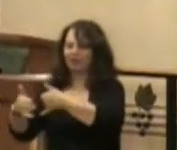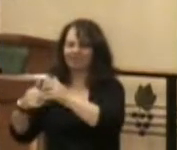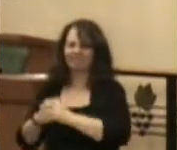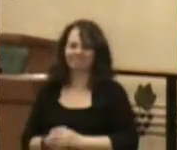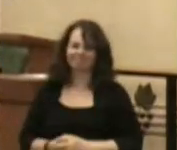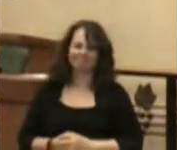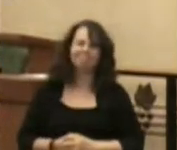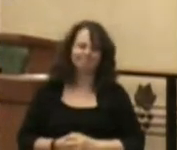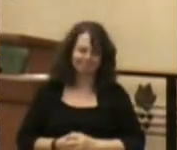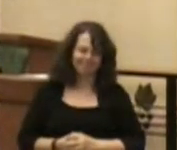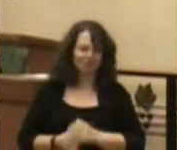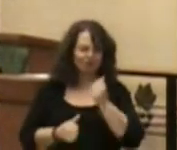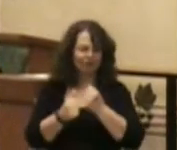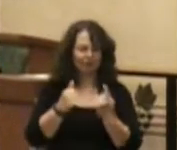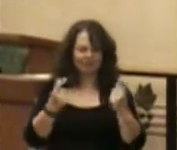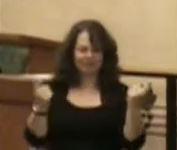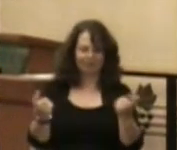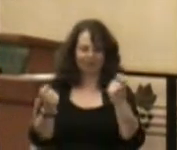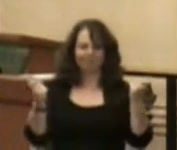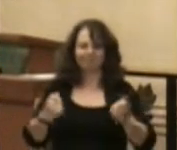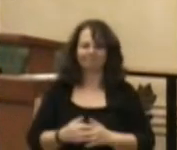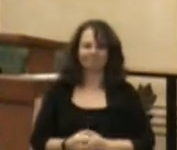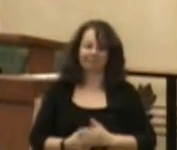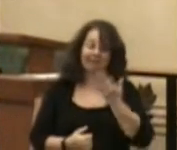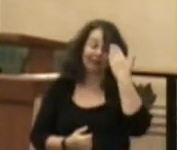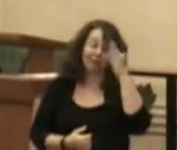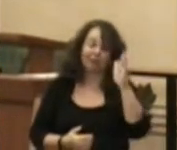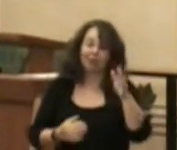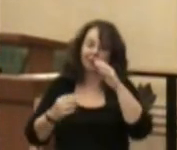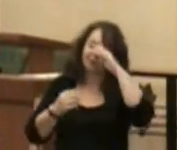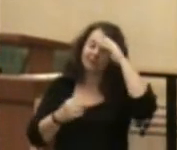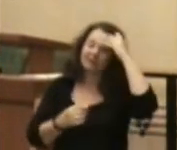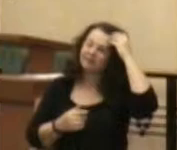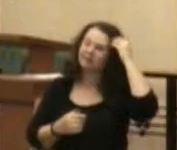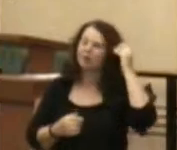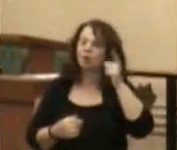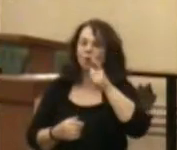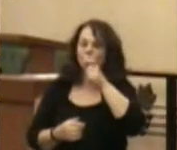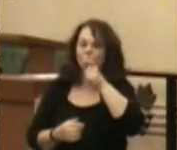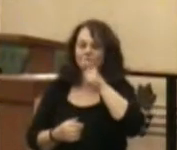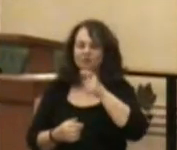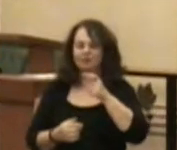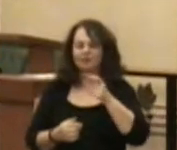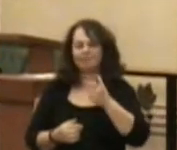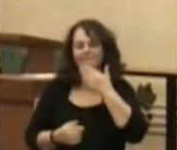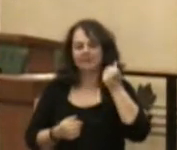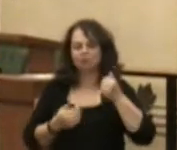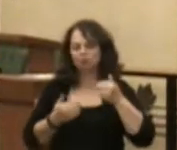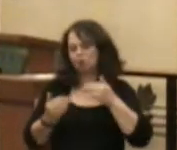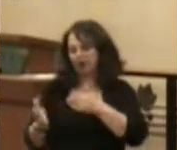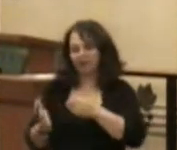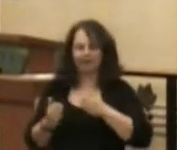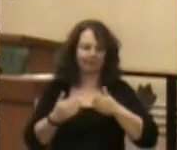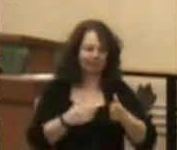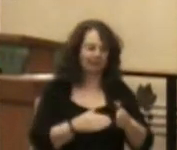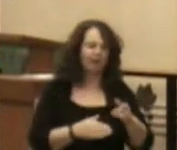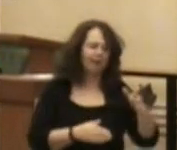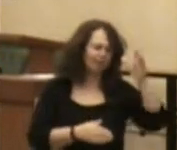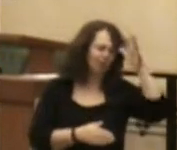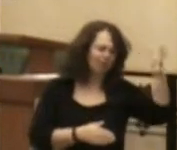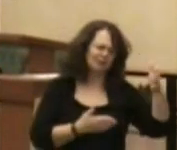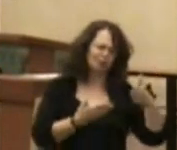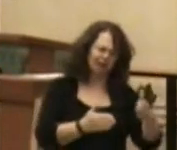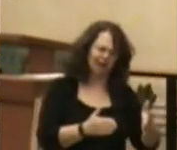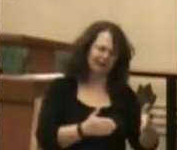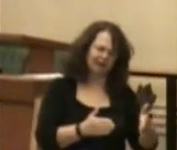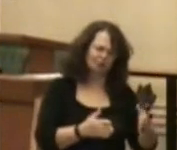family. Now, I don't know physiologically whose strategy was better, Timmy's or Gramps', but I